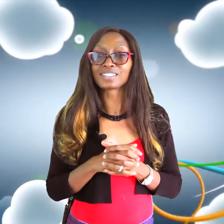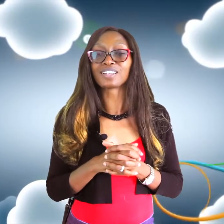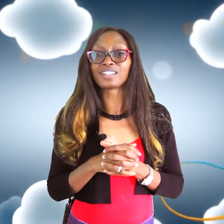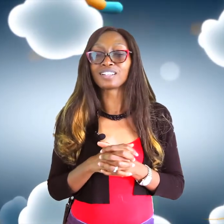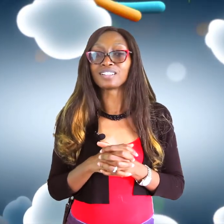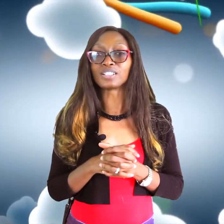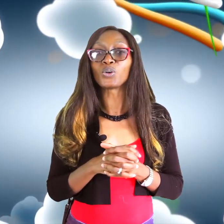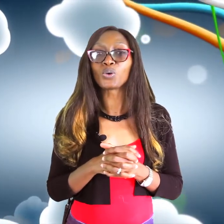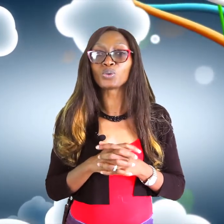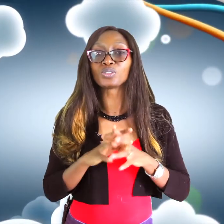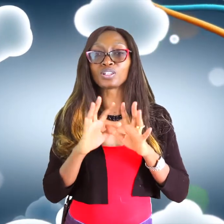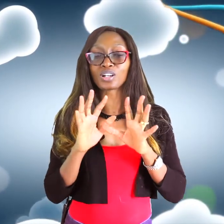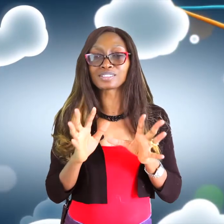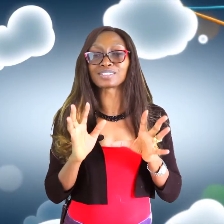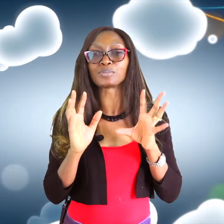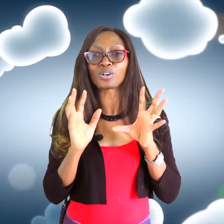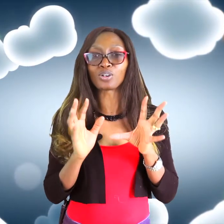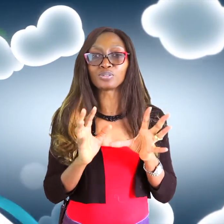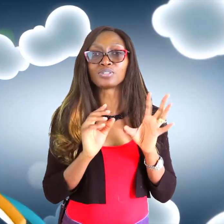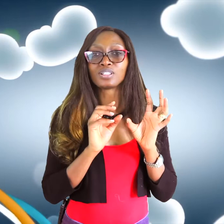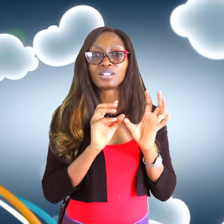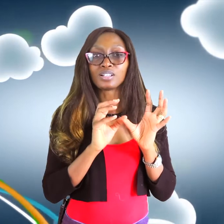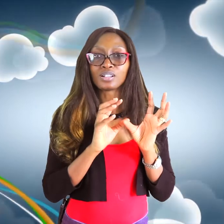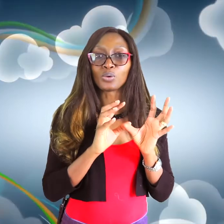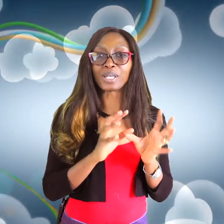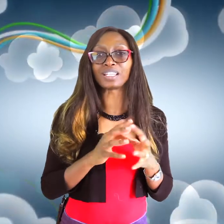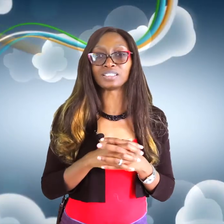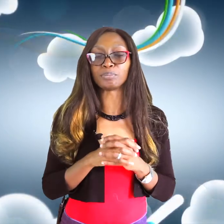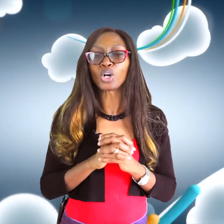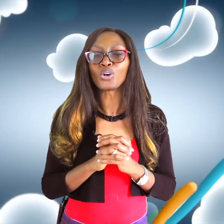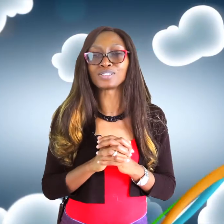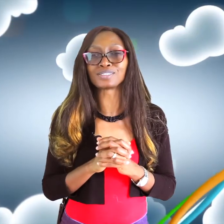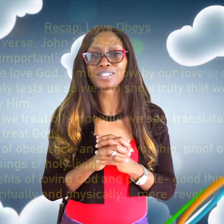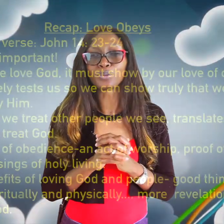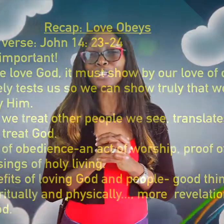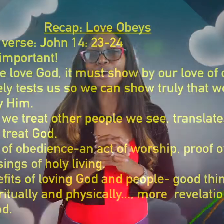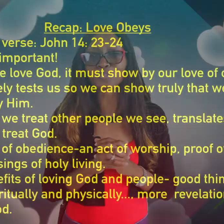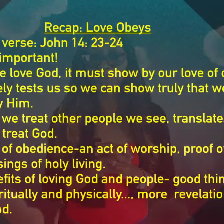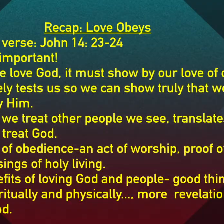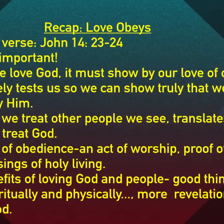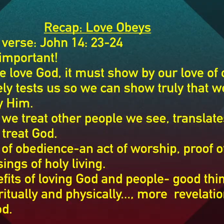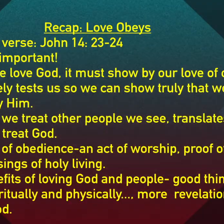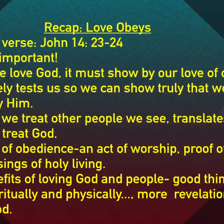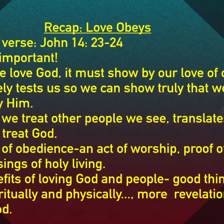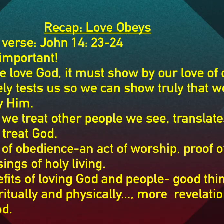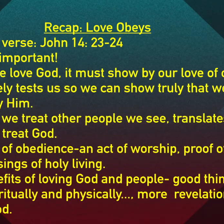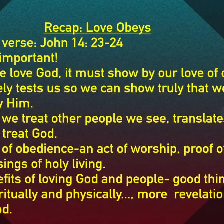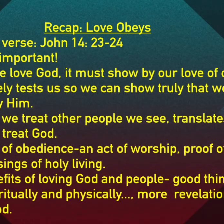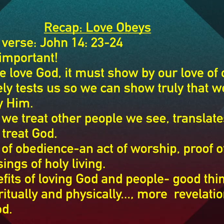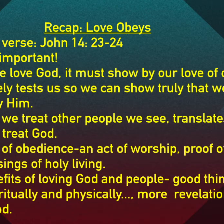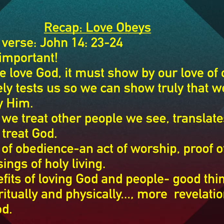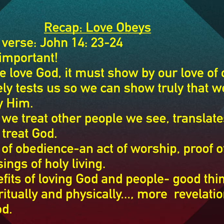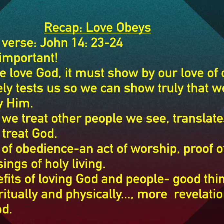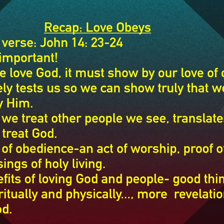emphasized the whole concept of obeying because we love God. And it,